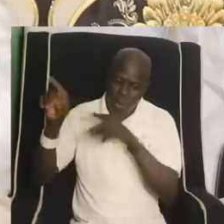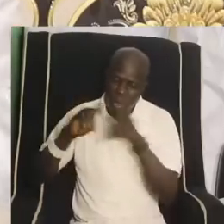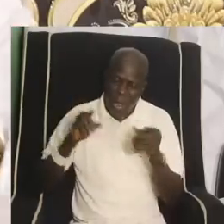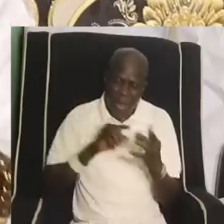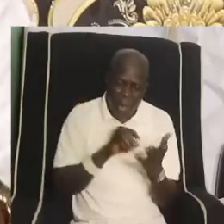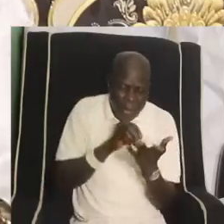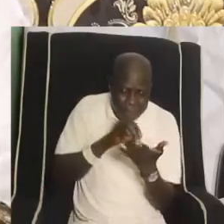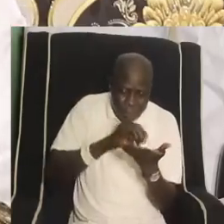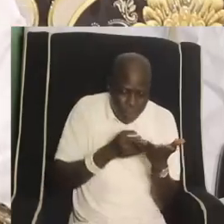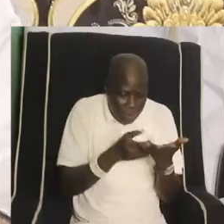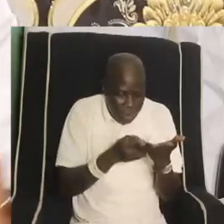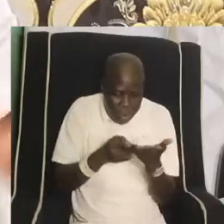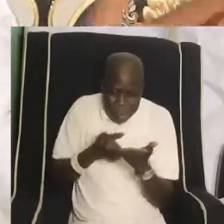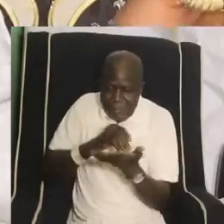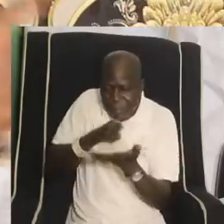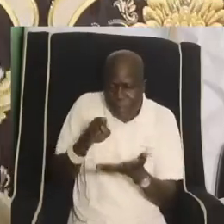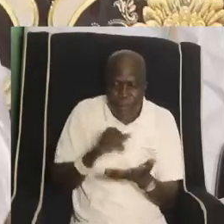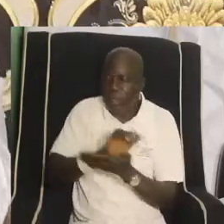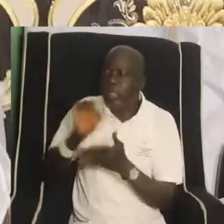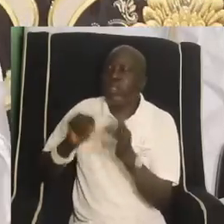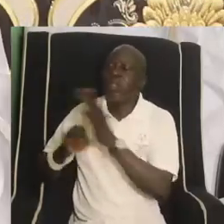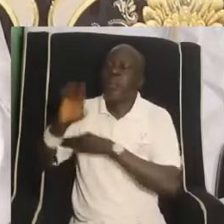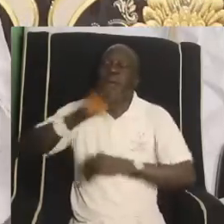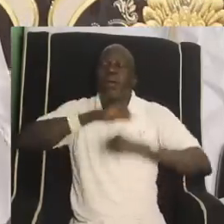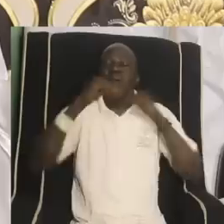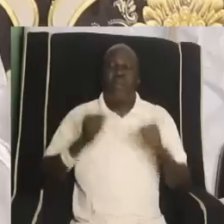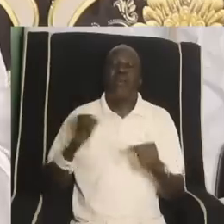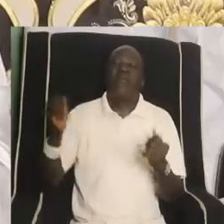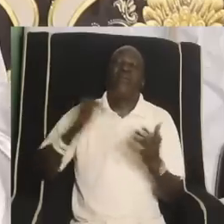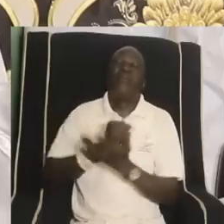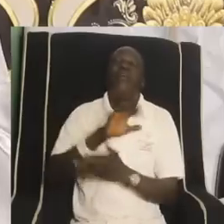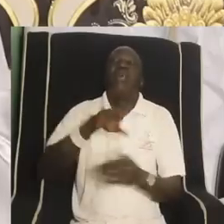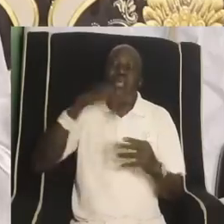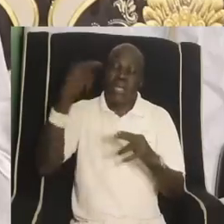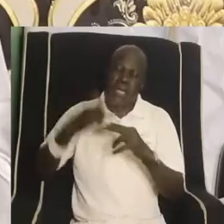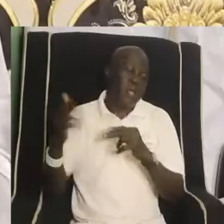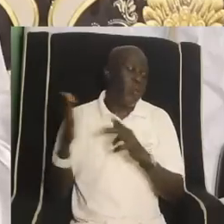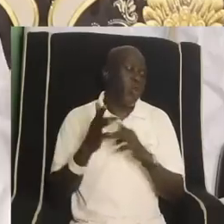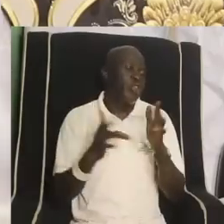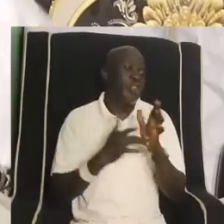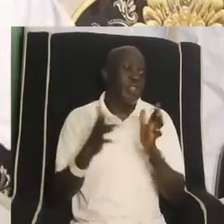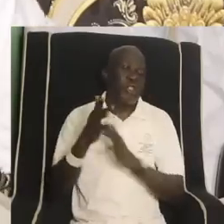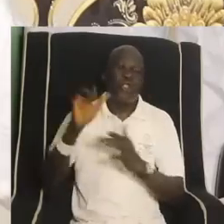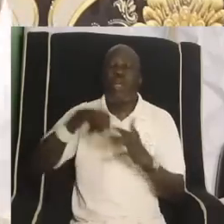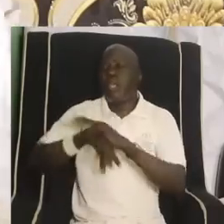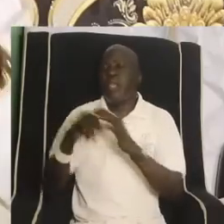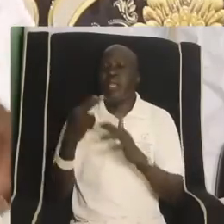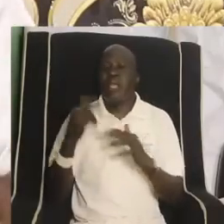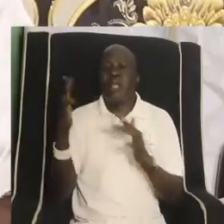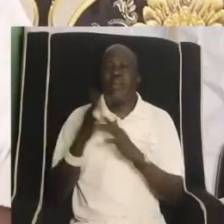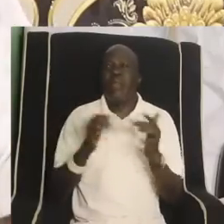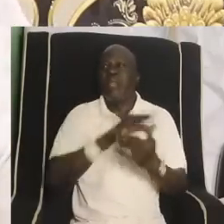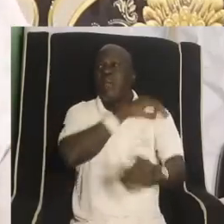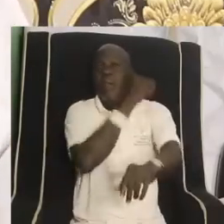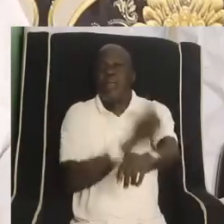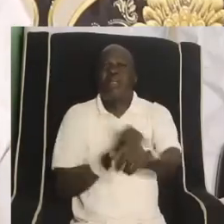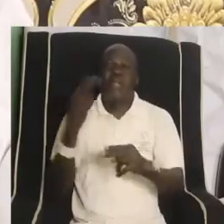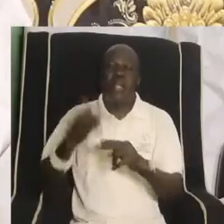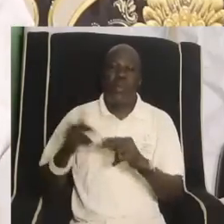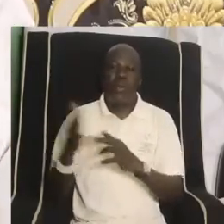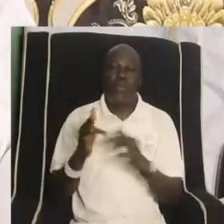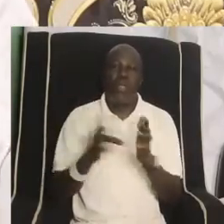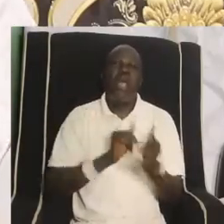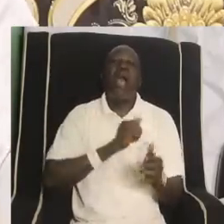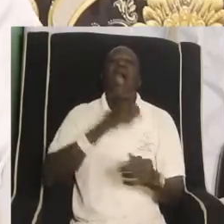phone you use to transfer. Let me show you say a pass for me. In the name of Jesus. In the mighty name of